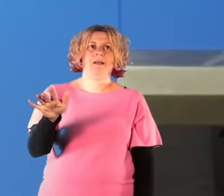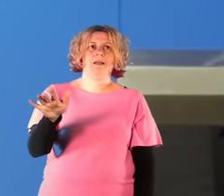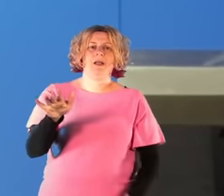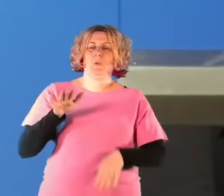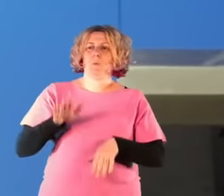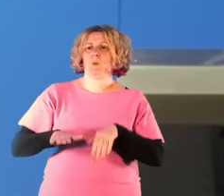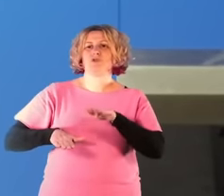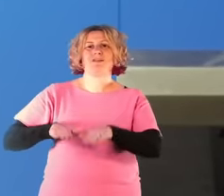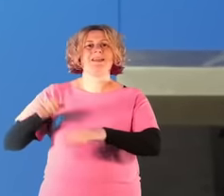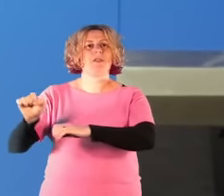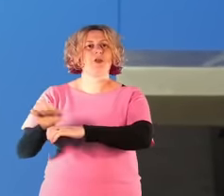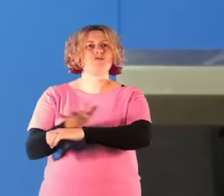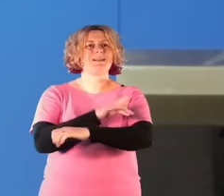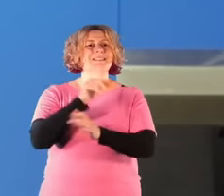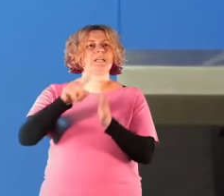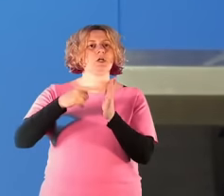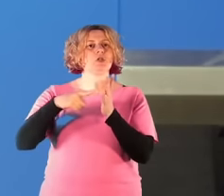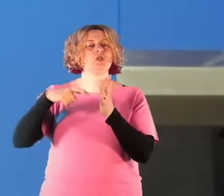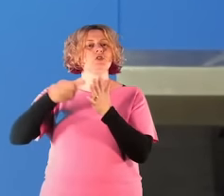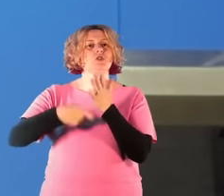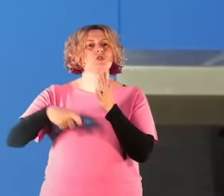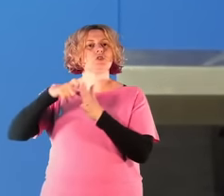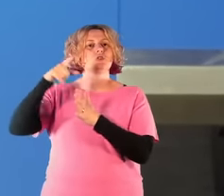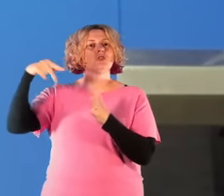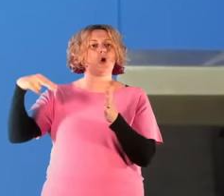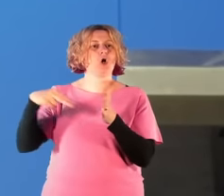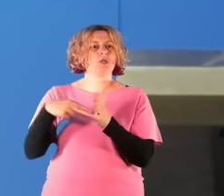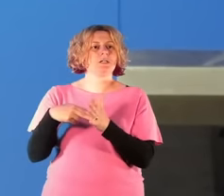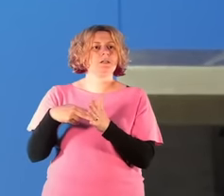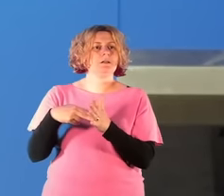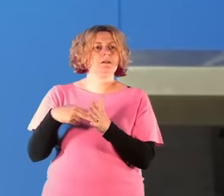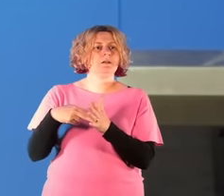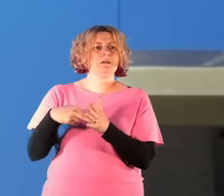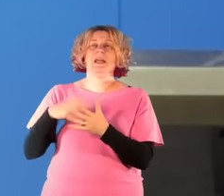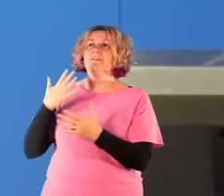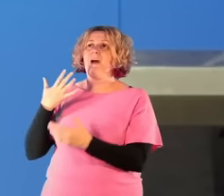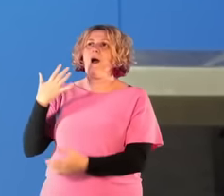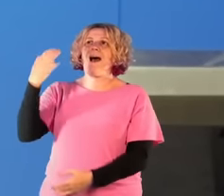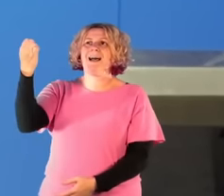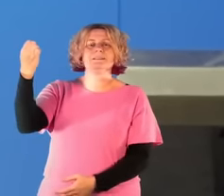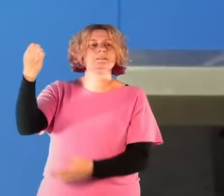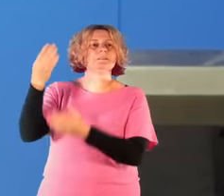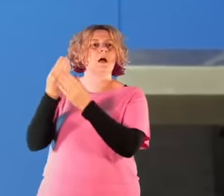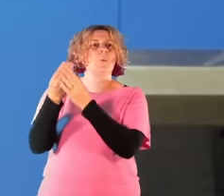of Jordan if our hands are in your Son's hands.